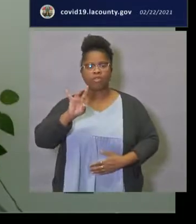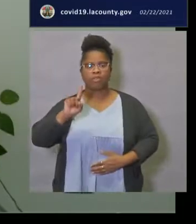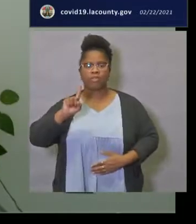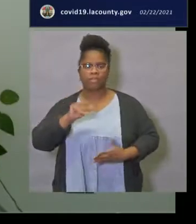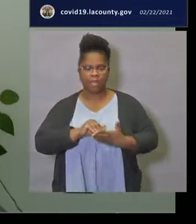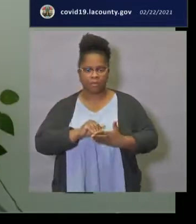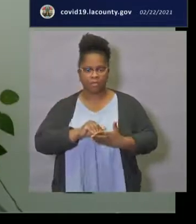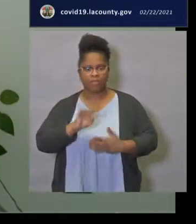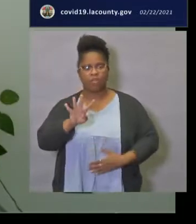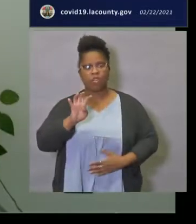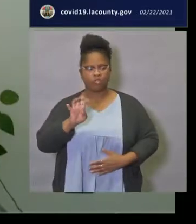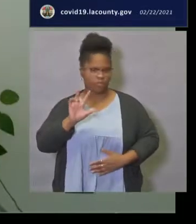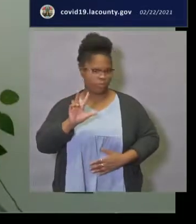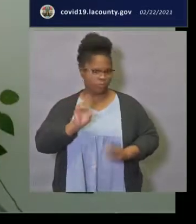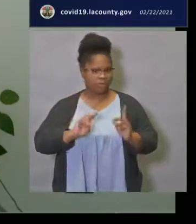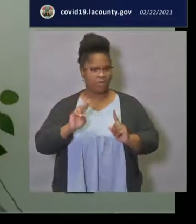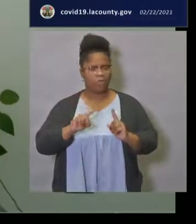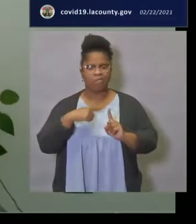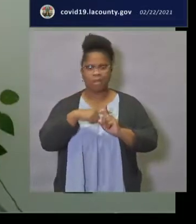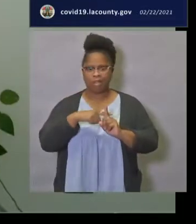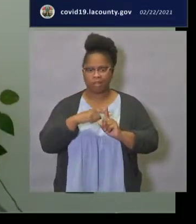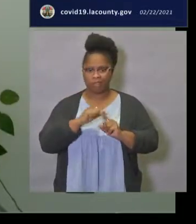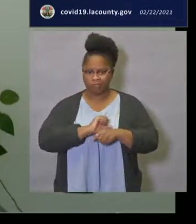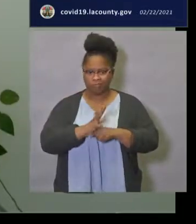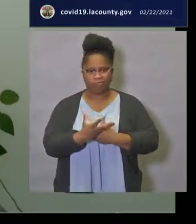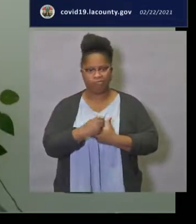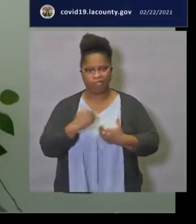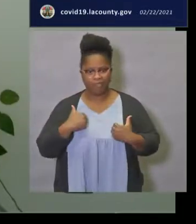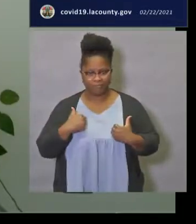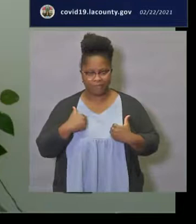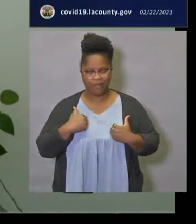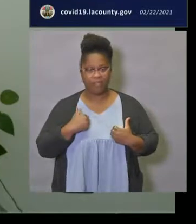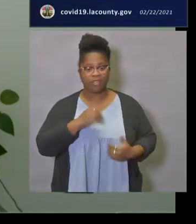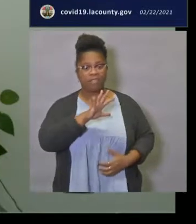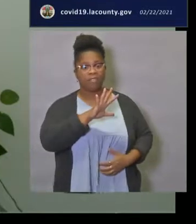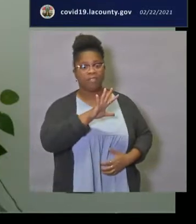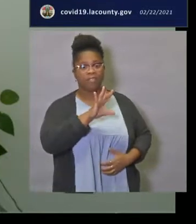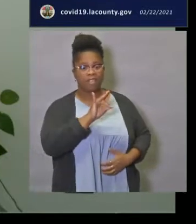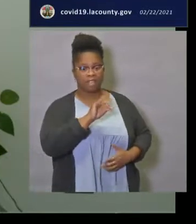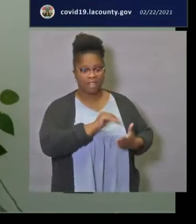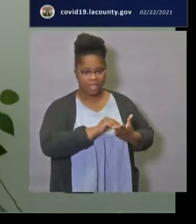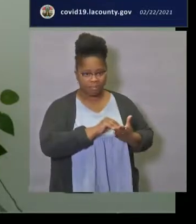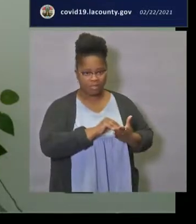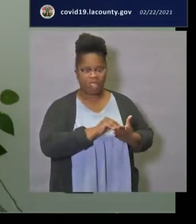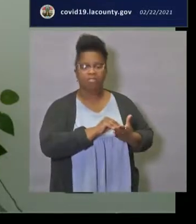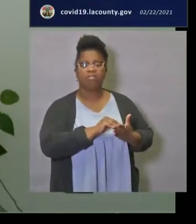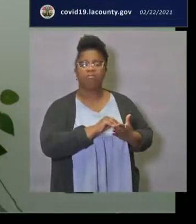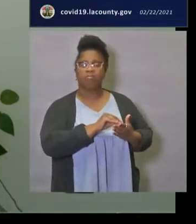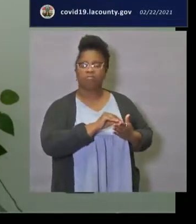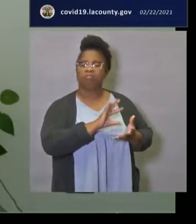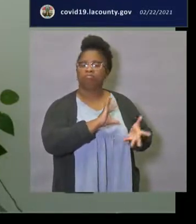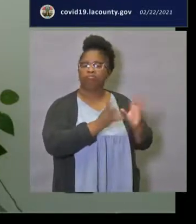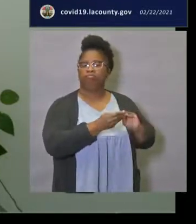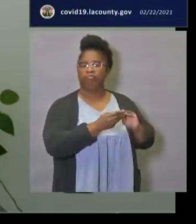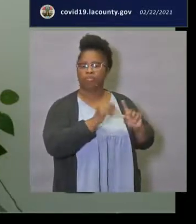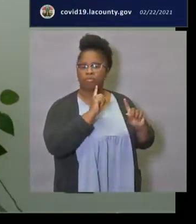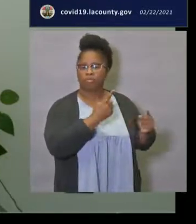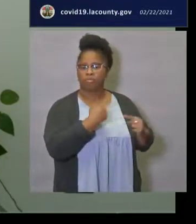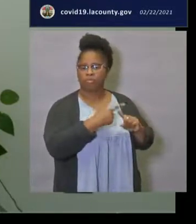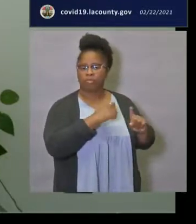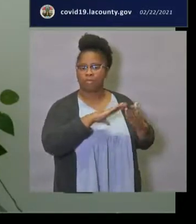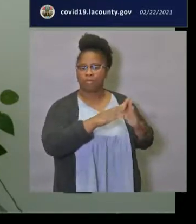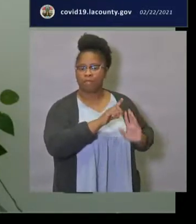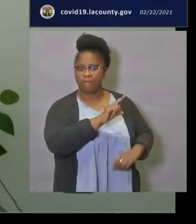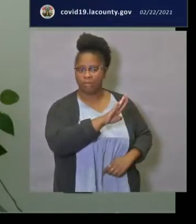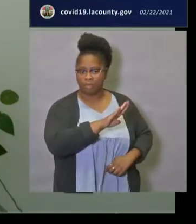1,181,403. These cases include 50,800 total cases reported by our partners in the city of Long Beach